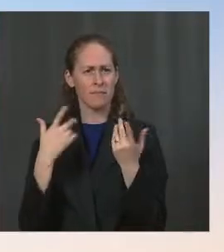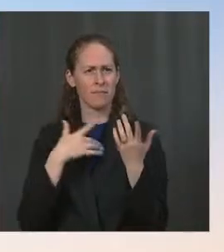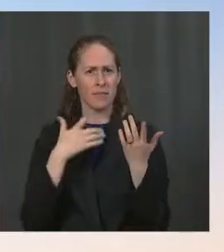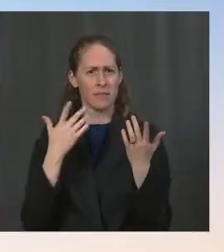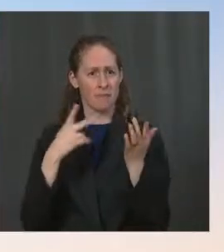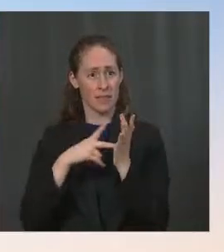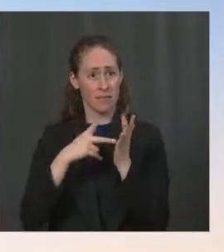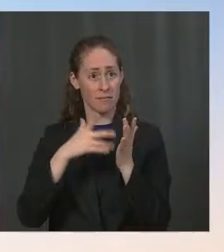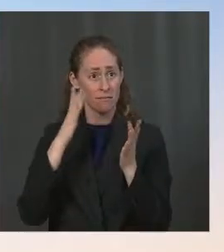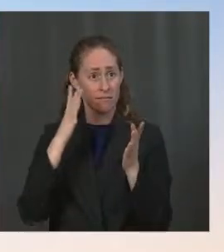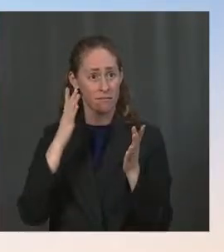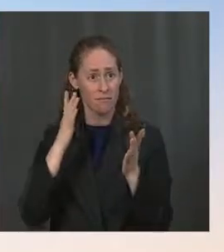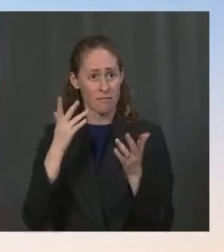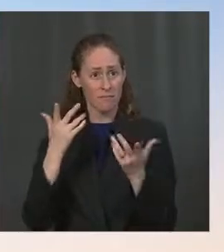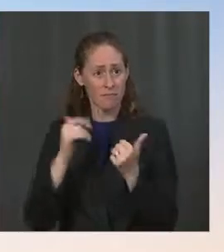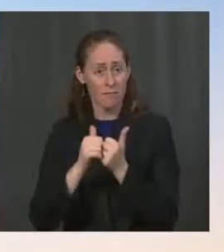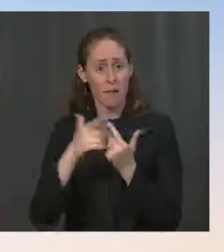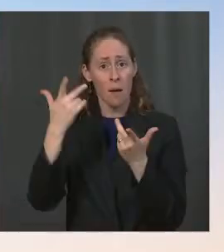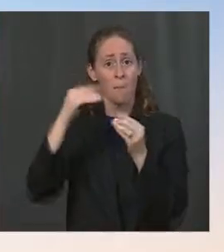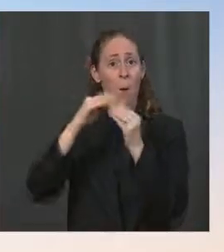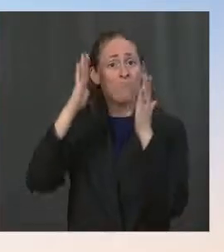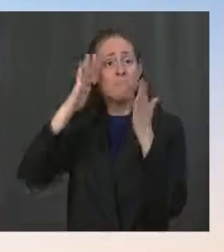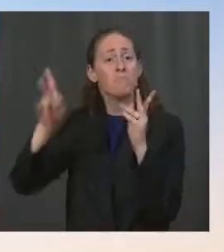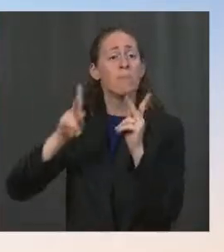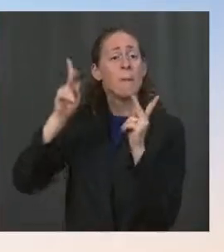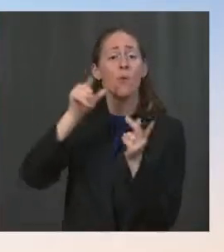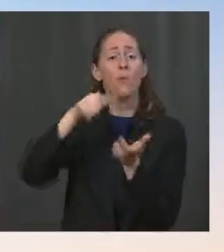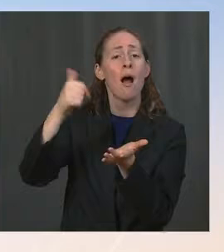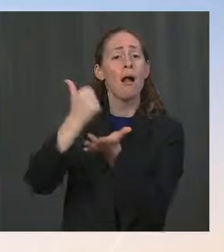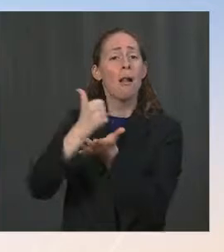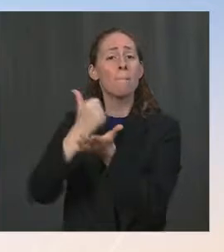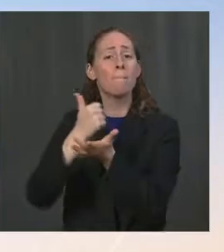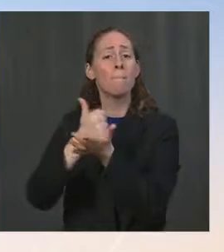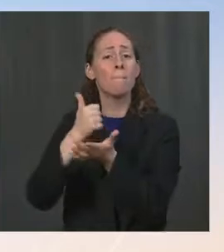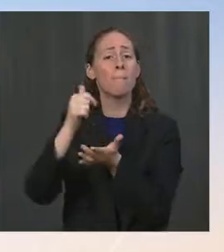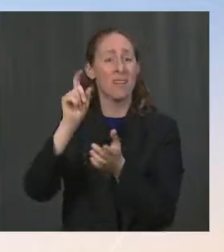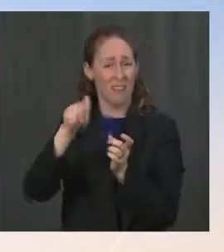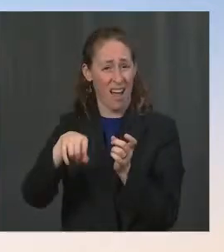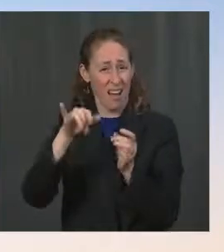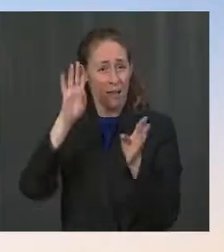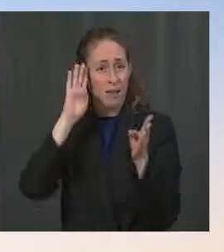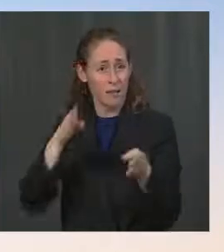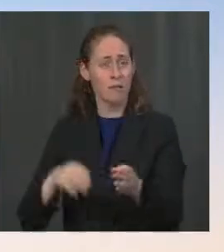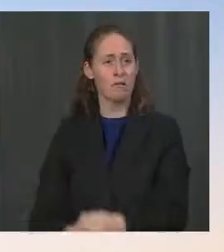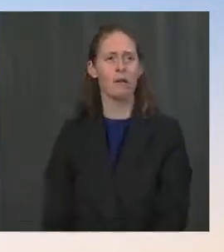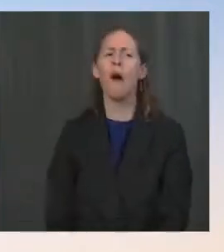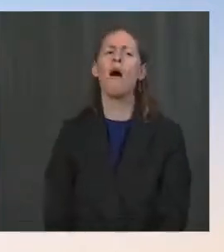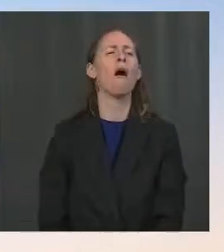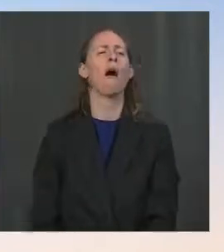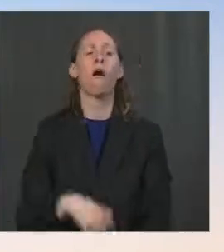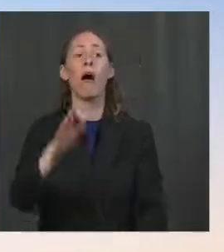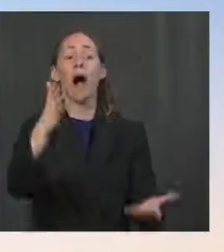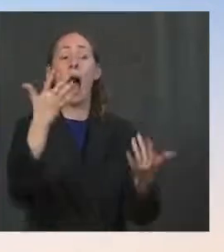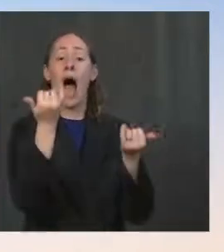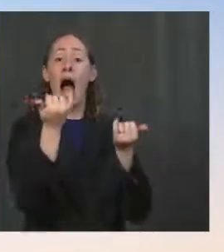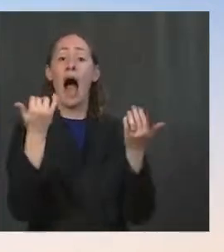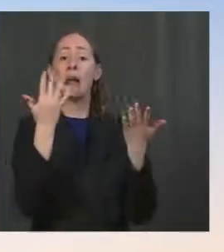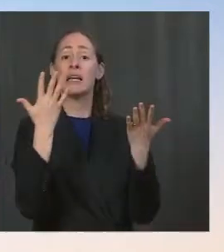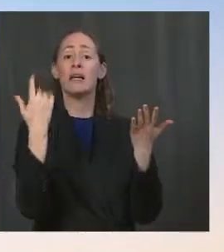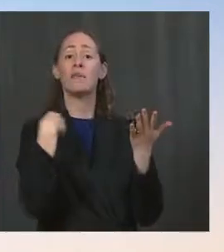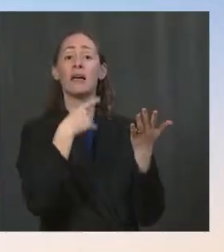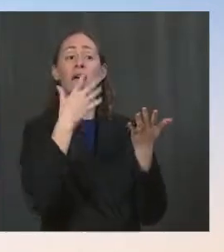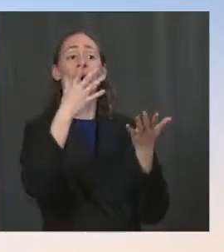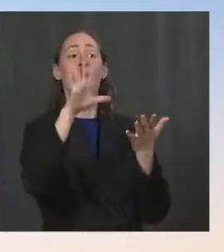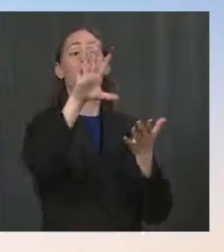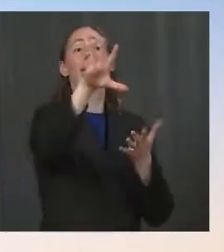go if it would take away from relief efforts. And this is a trip that is being planned in close coordination with leaders on the